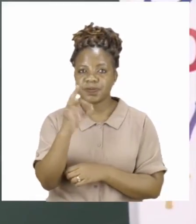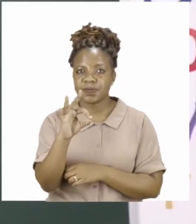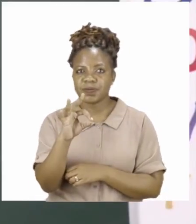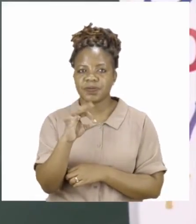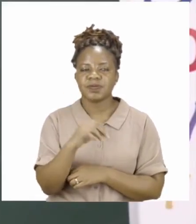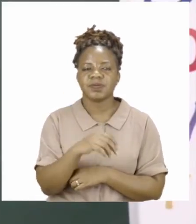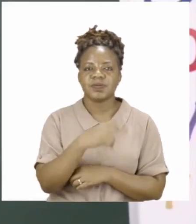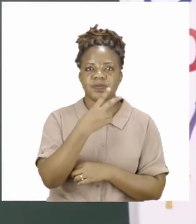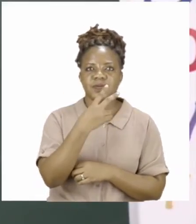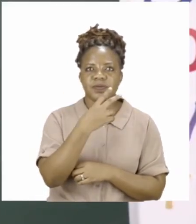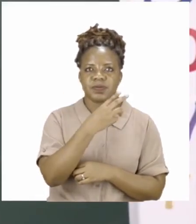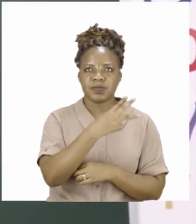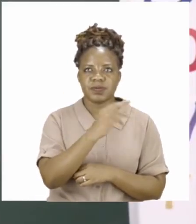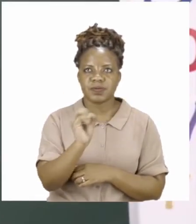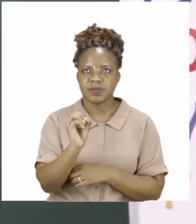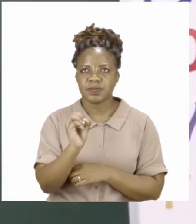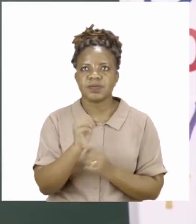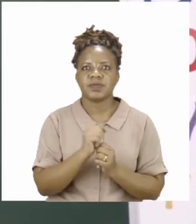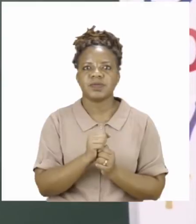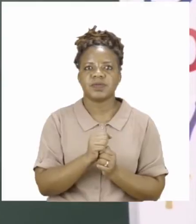29, 30,